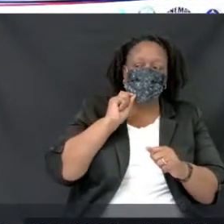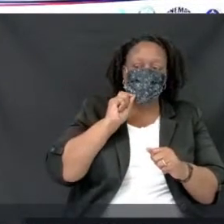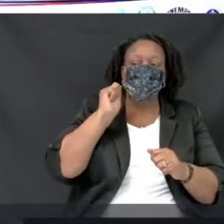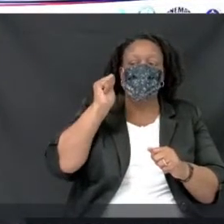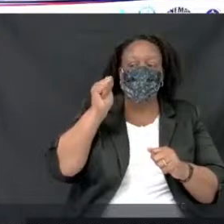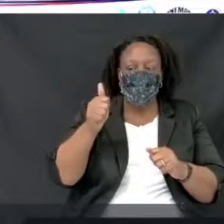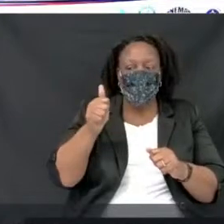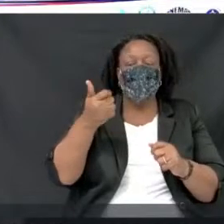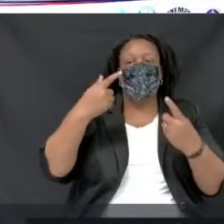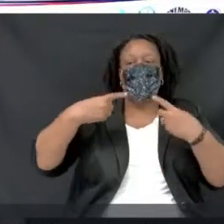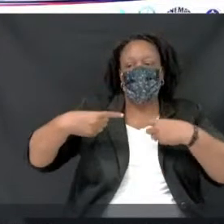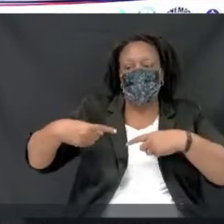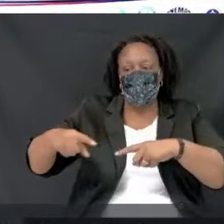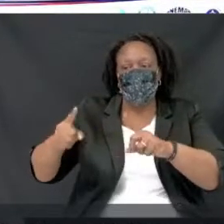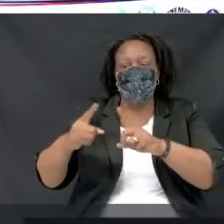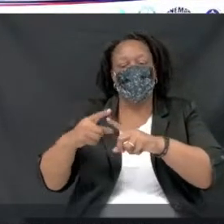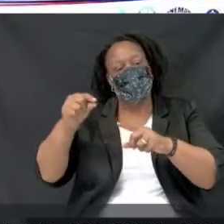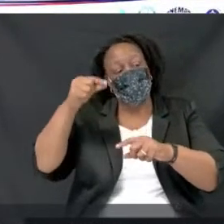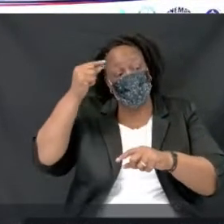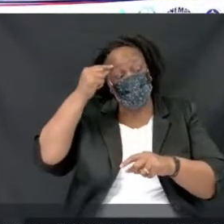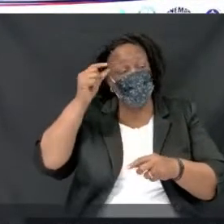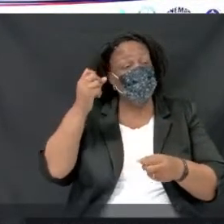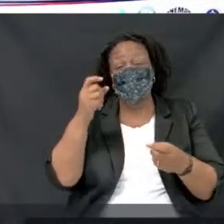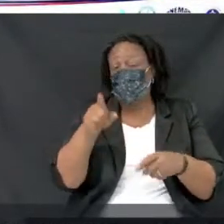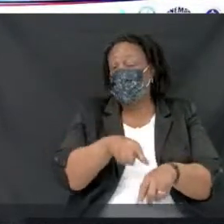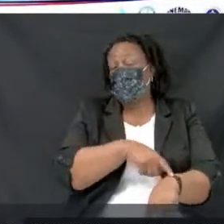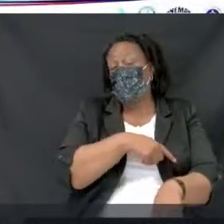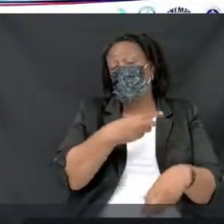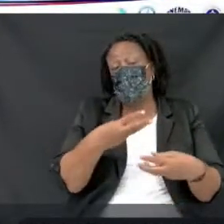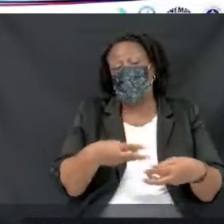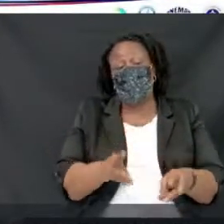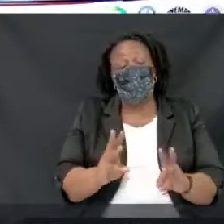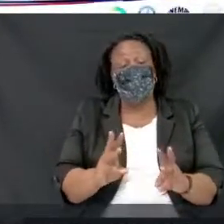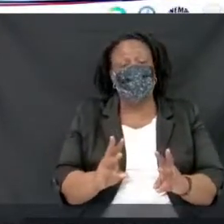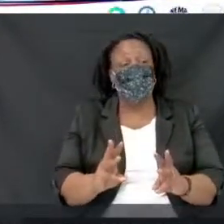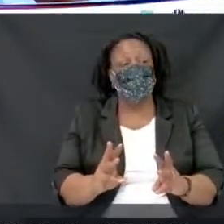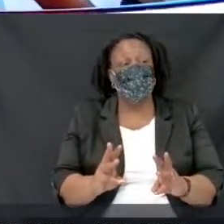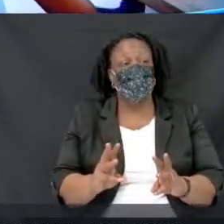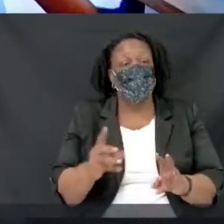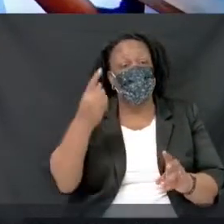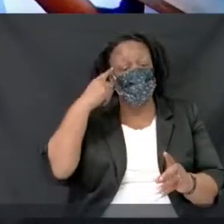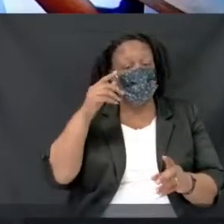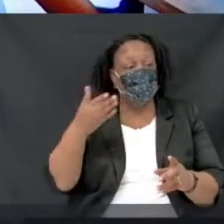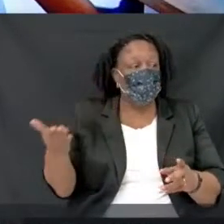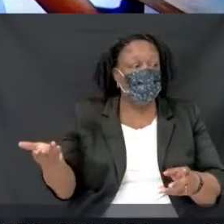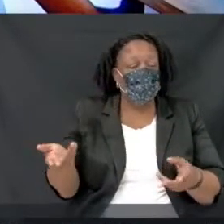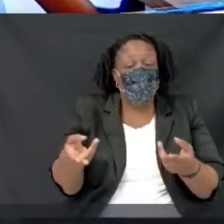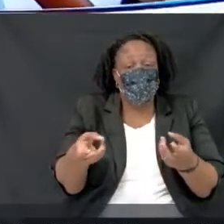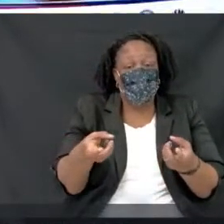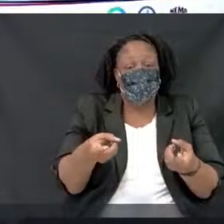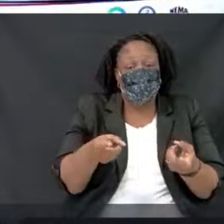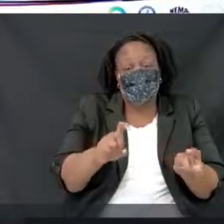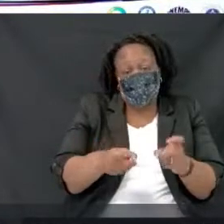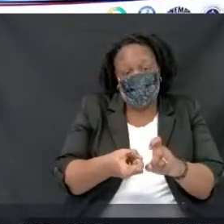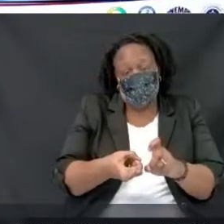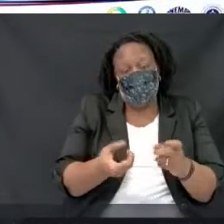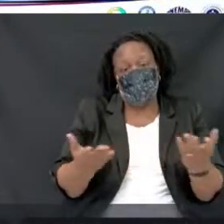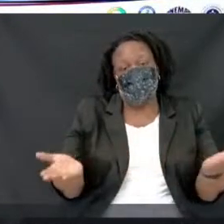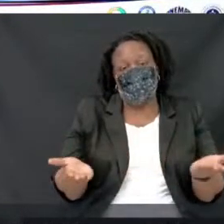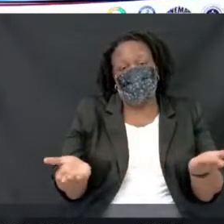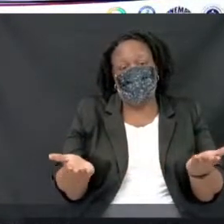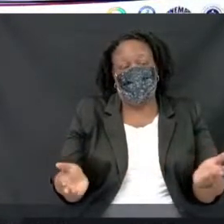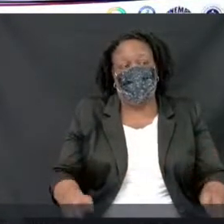approval and then implementation by the COVID-19 Task Force and the relevant agencies. It's very important to note